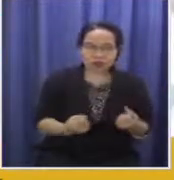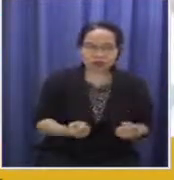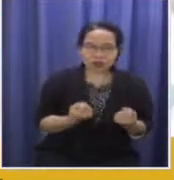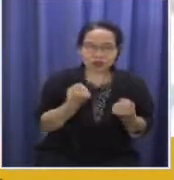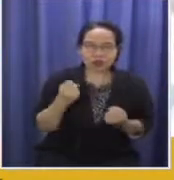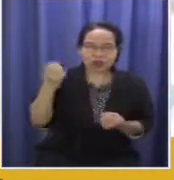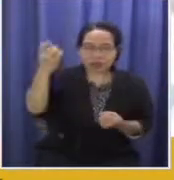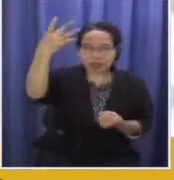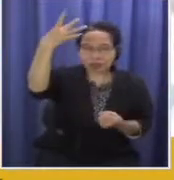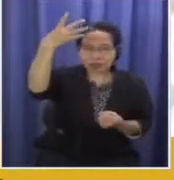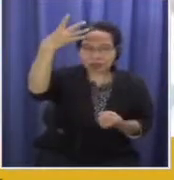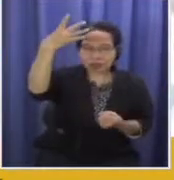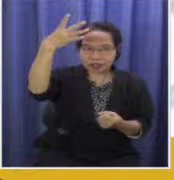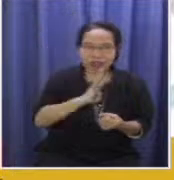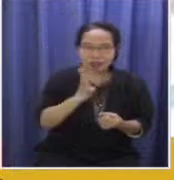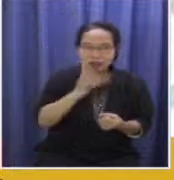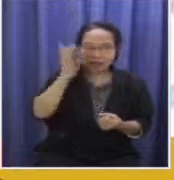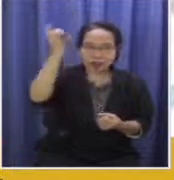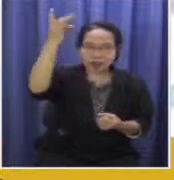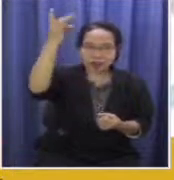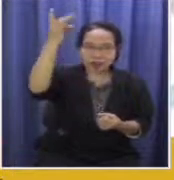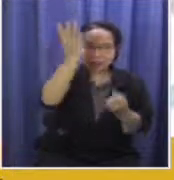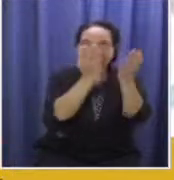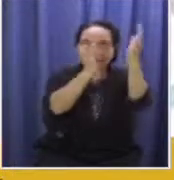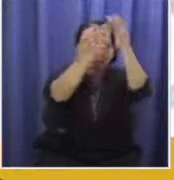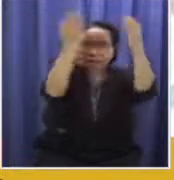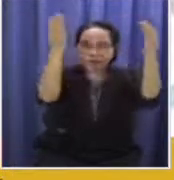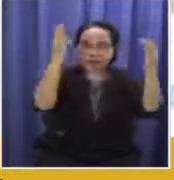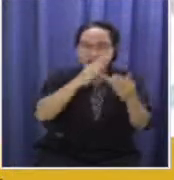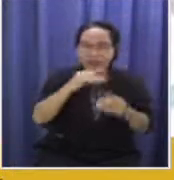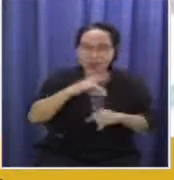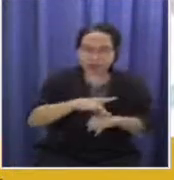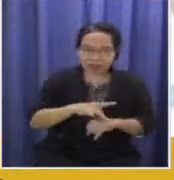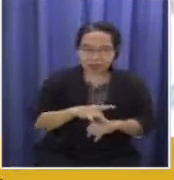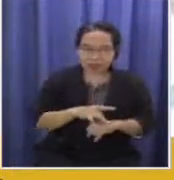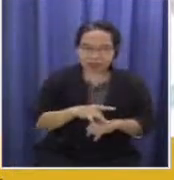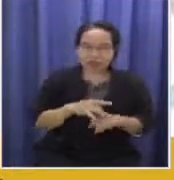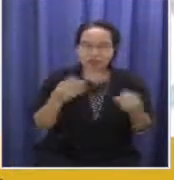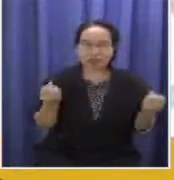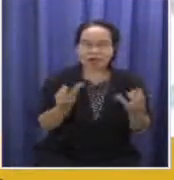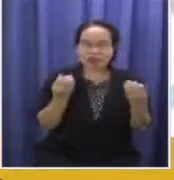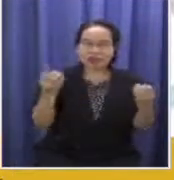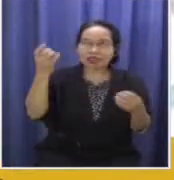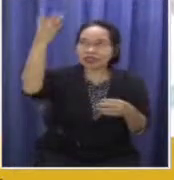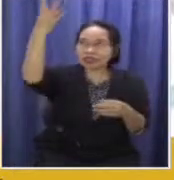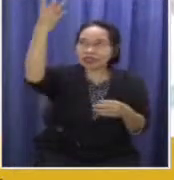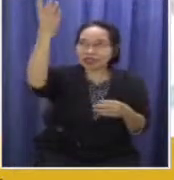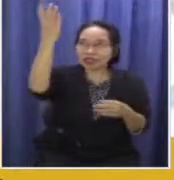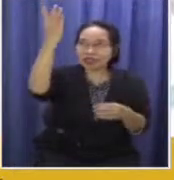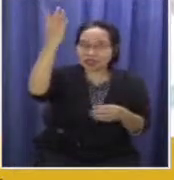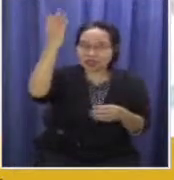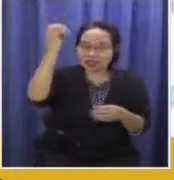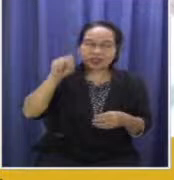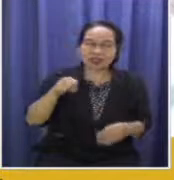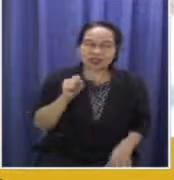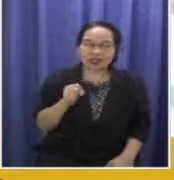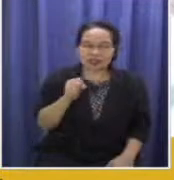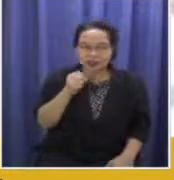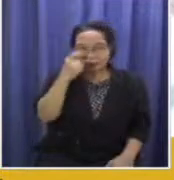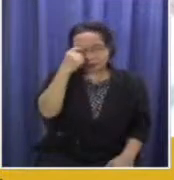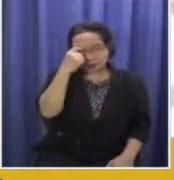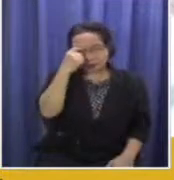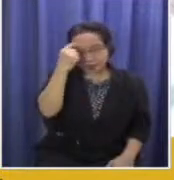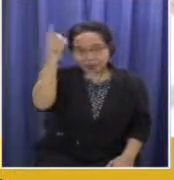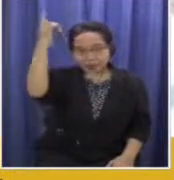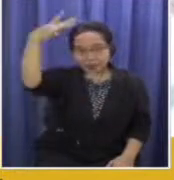light. Speaking of lights in heaven and in earth, there are so many lights. Eh?